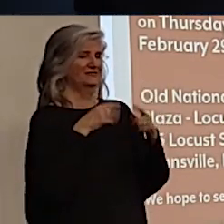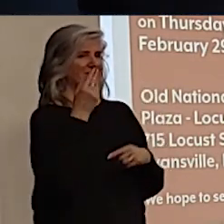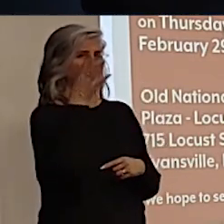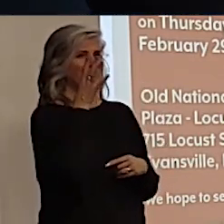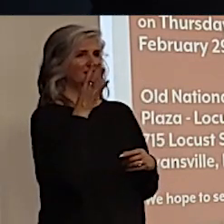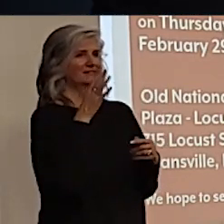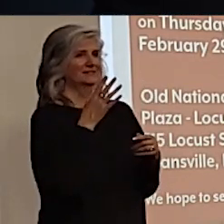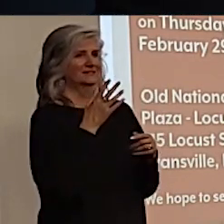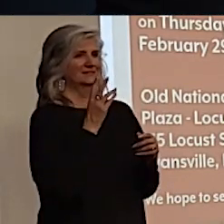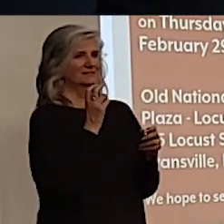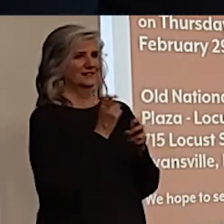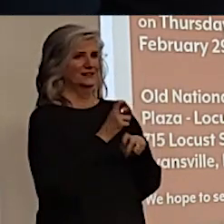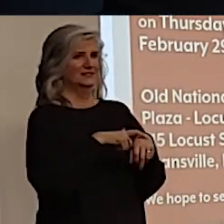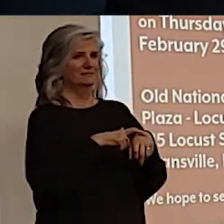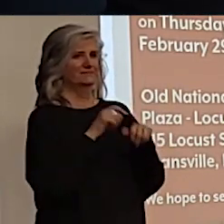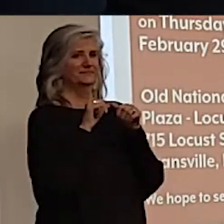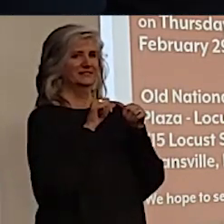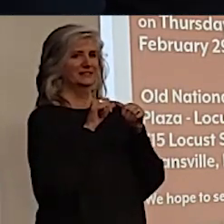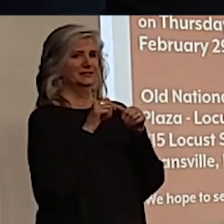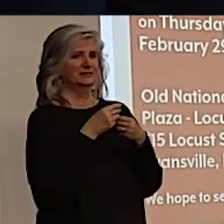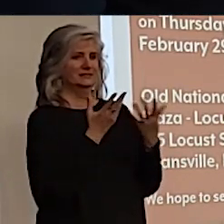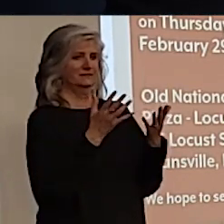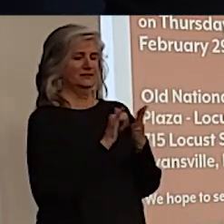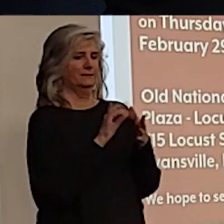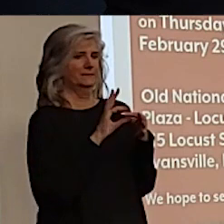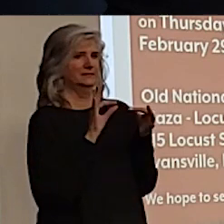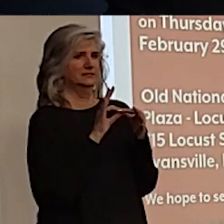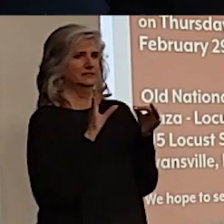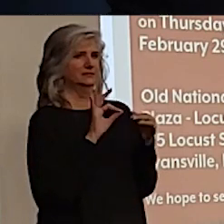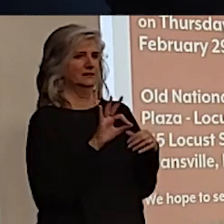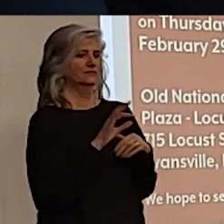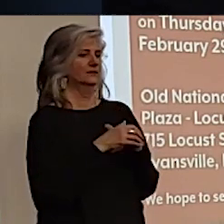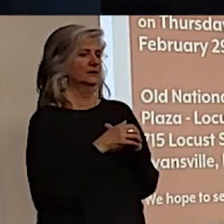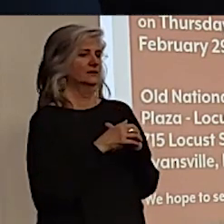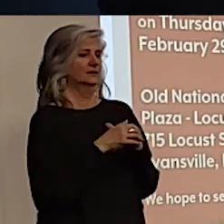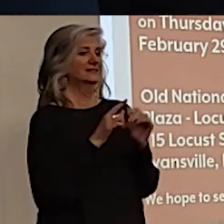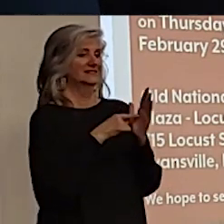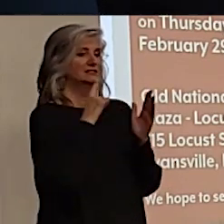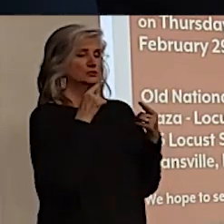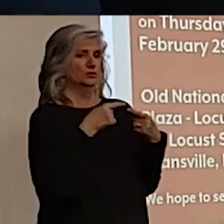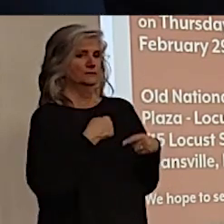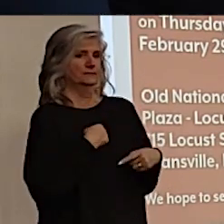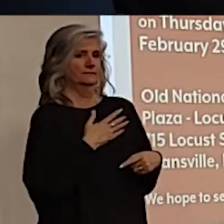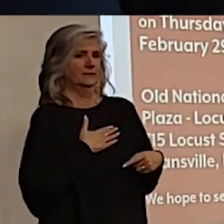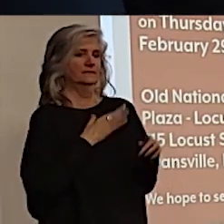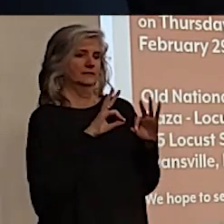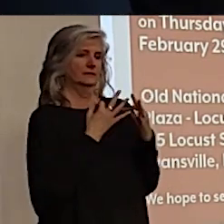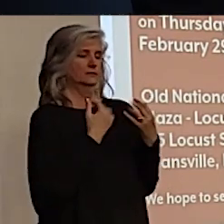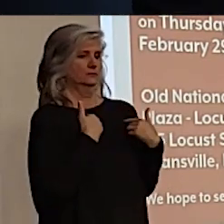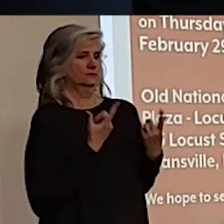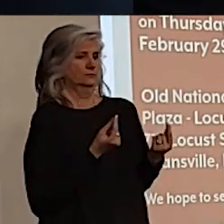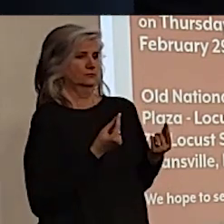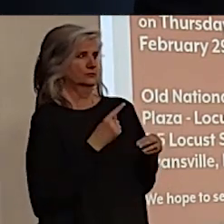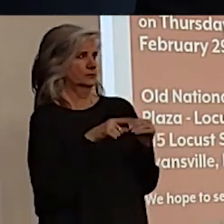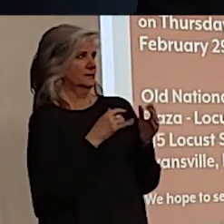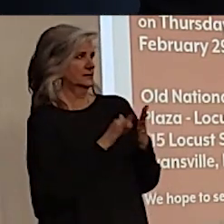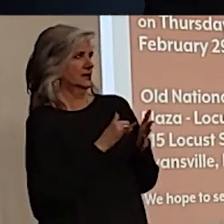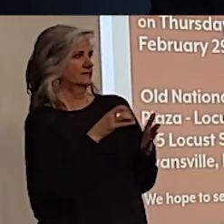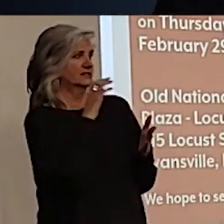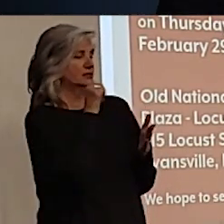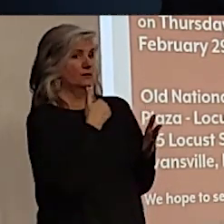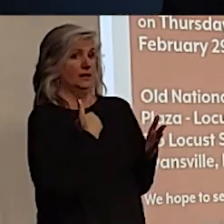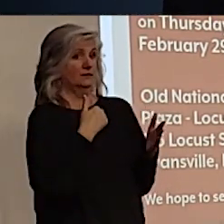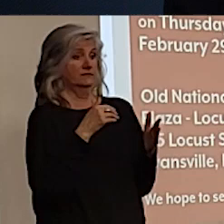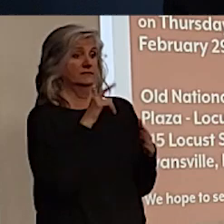But it's just showing up and continuing to deliver that message of, this is harming me and my family, what can we do about it? And even if they don't have